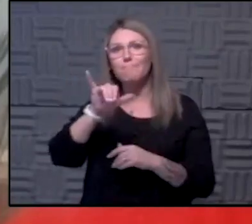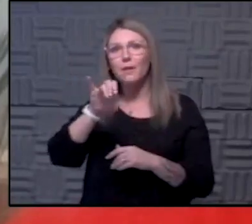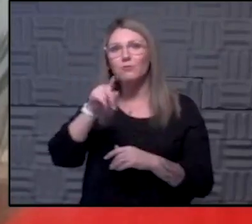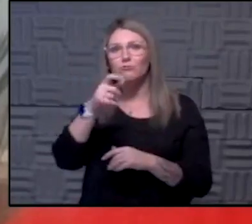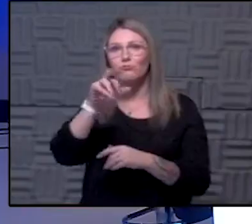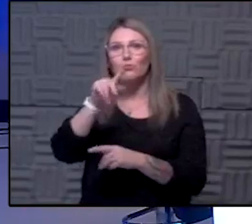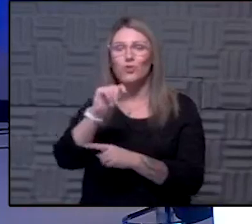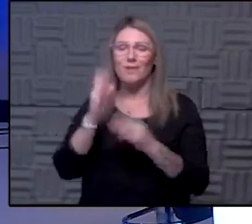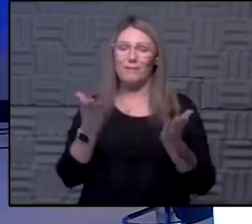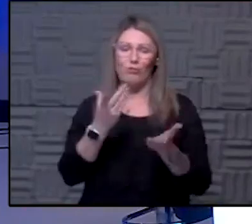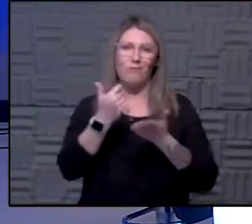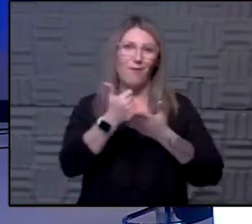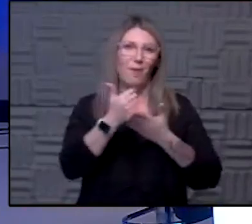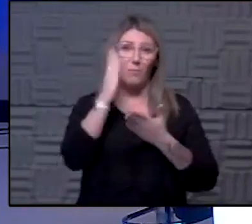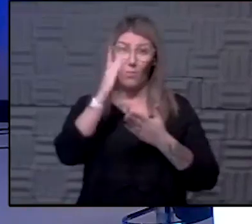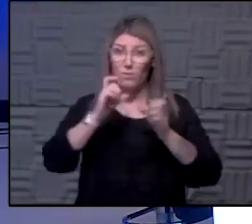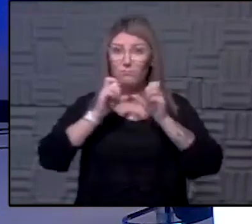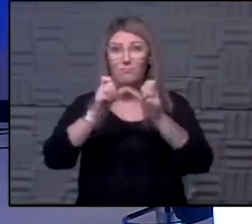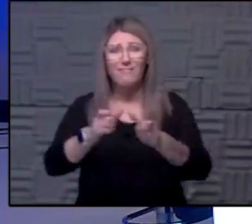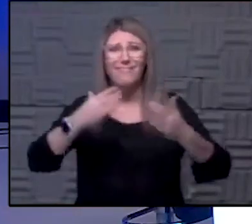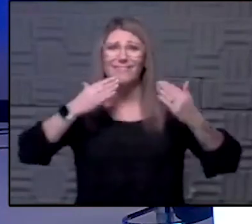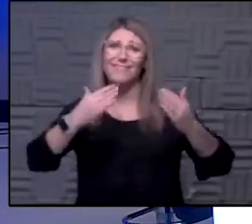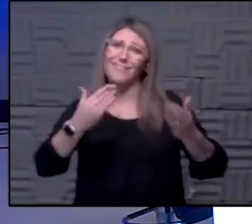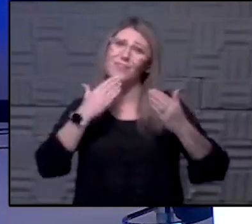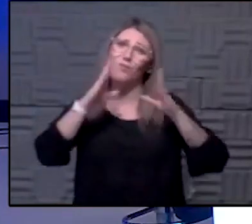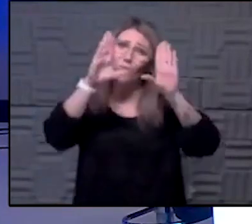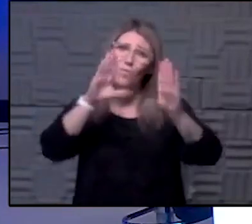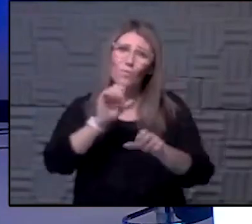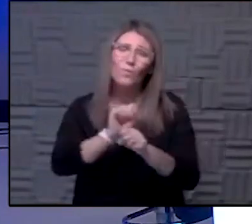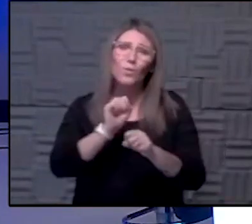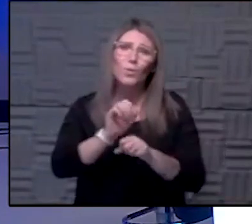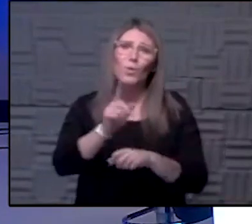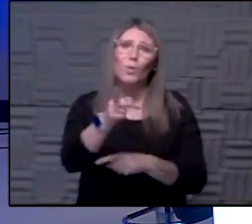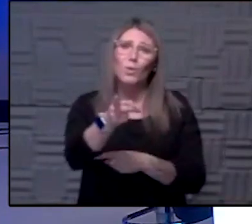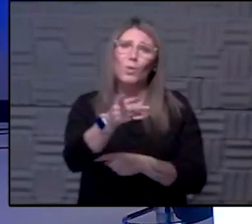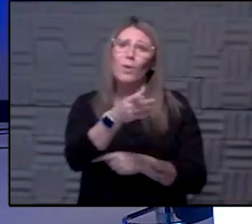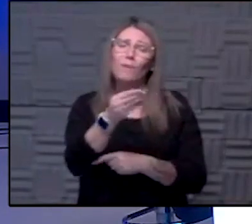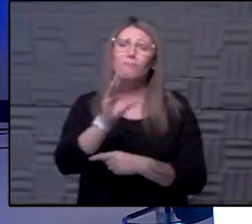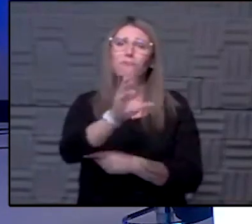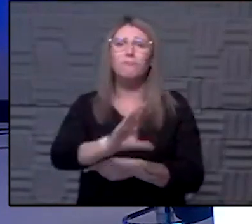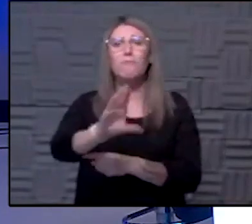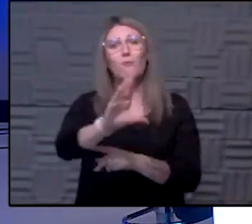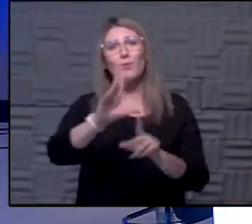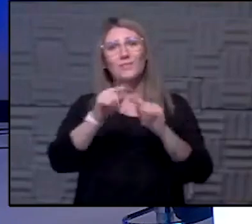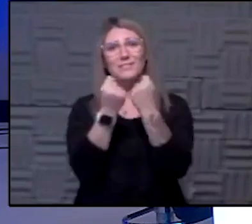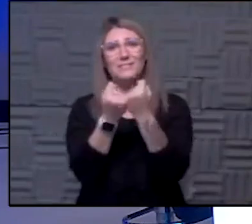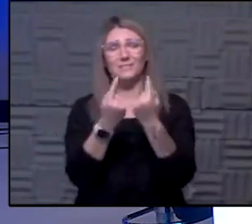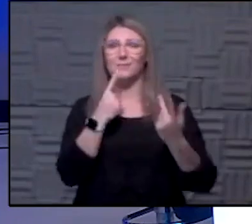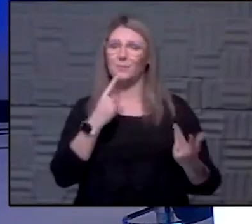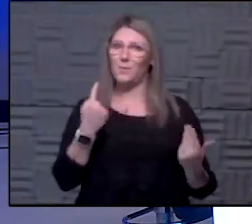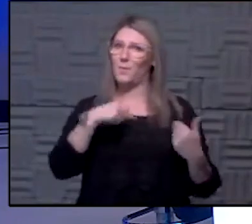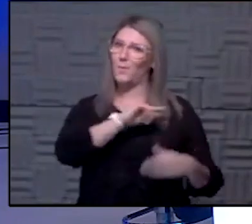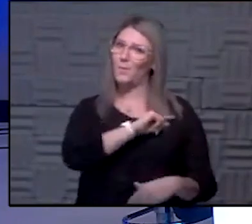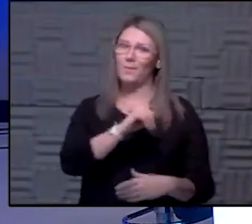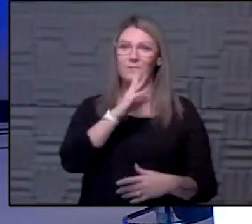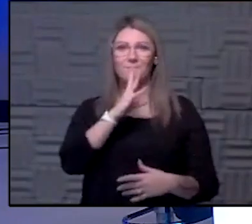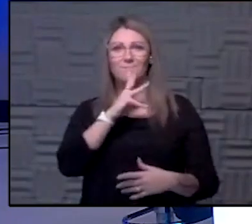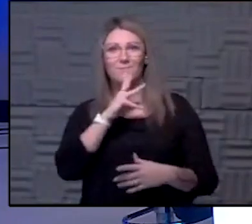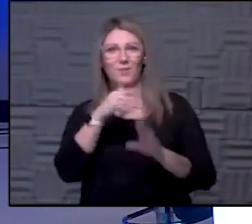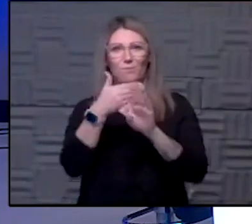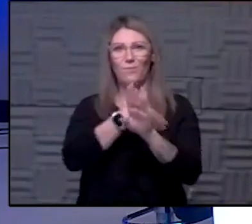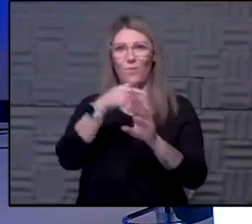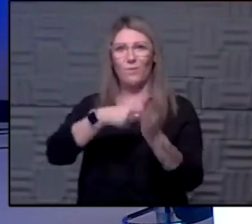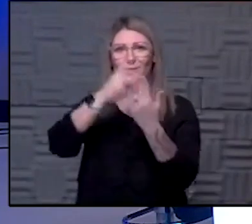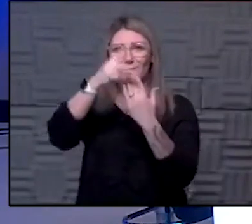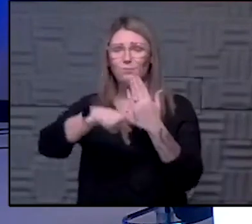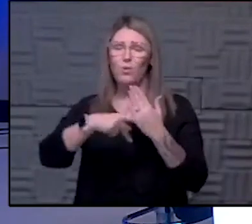do so. For the great work that you and your team have been doing, as we talked about before on this program, it clearly